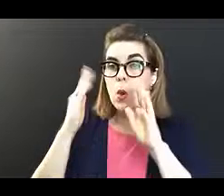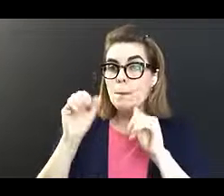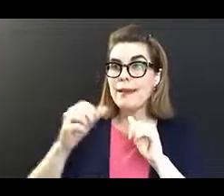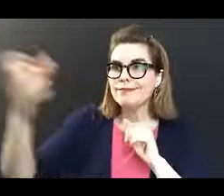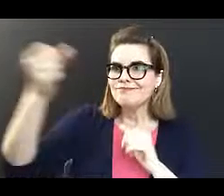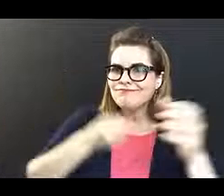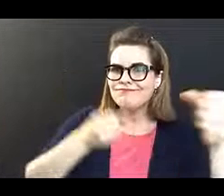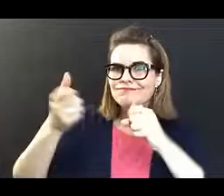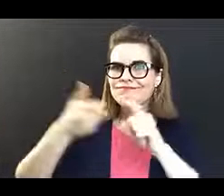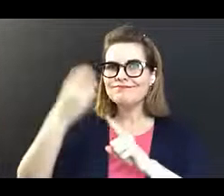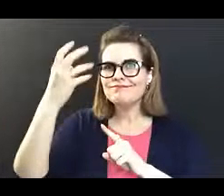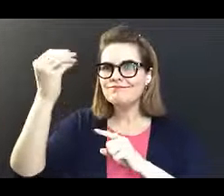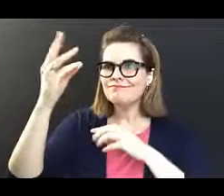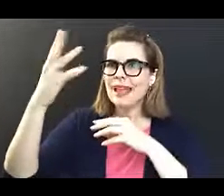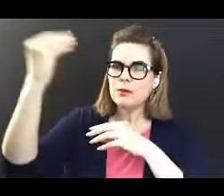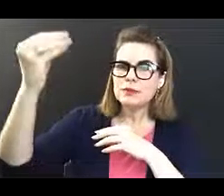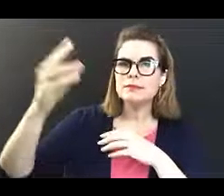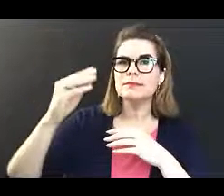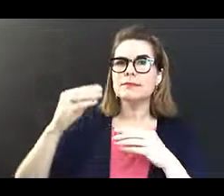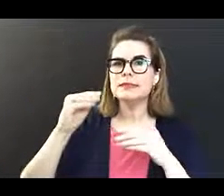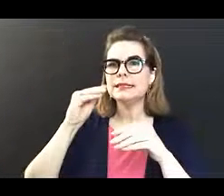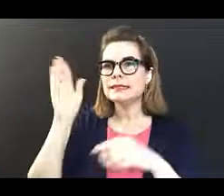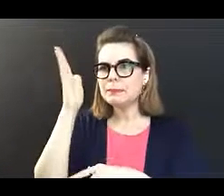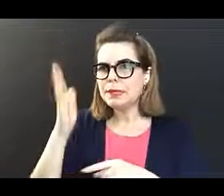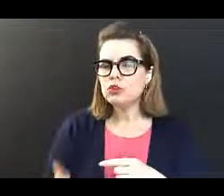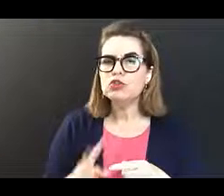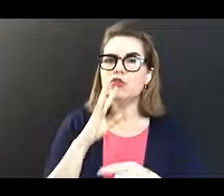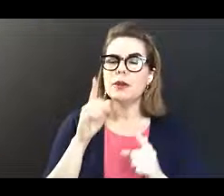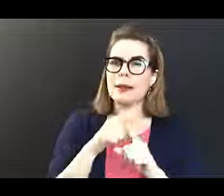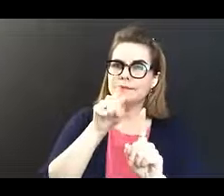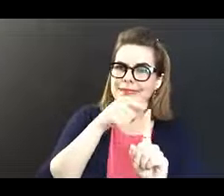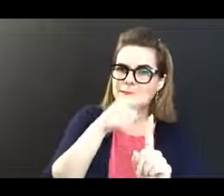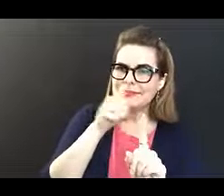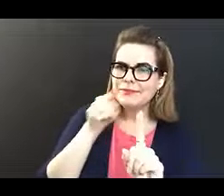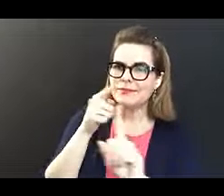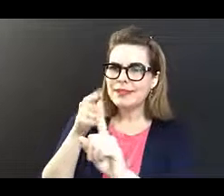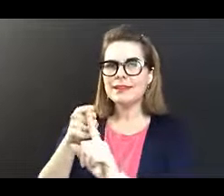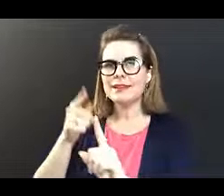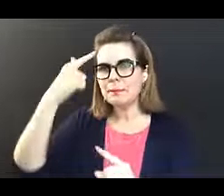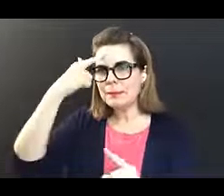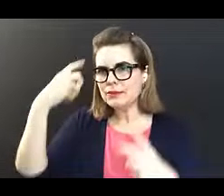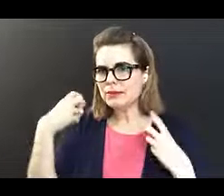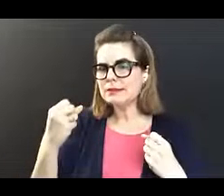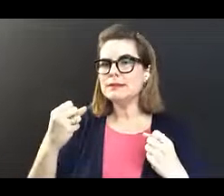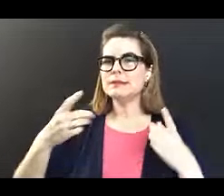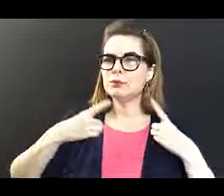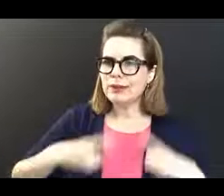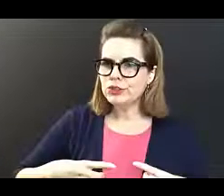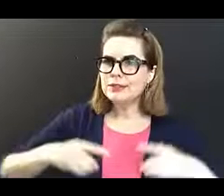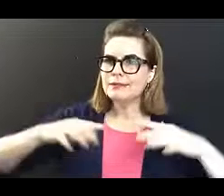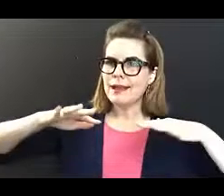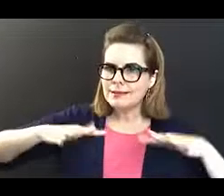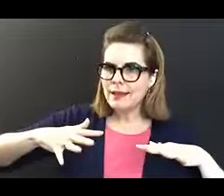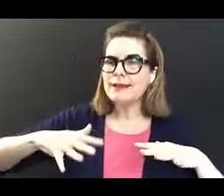increase the education on specific mental illnesses like depression and anxiety. So we really think